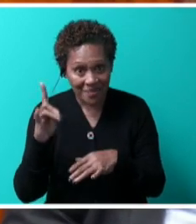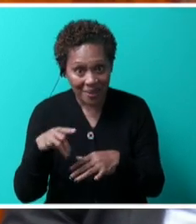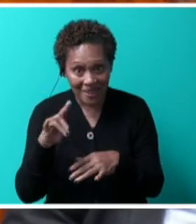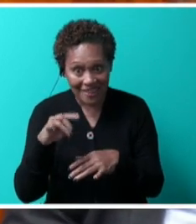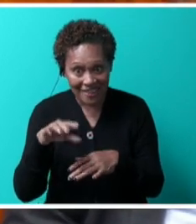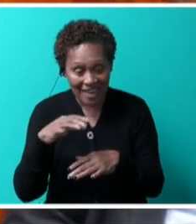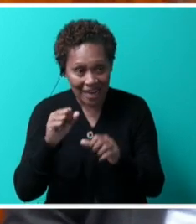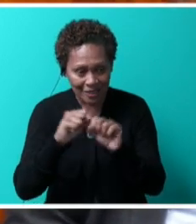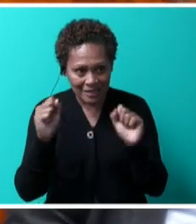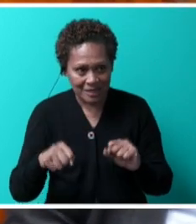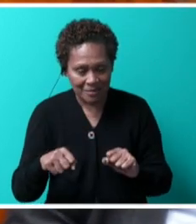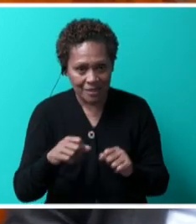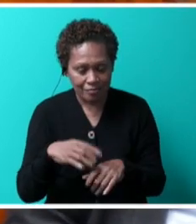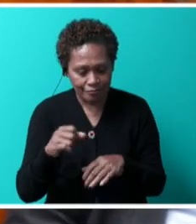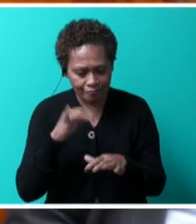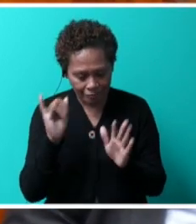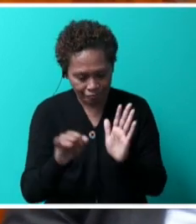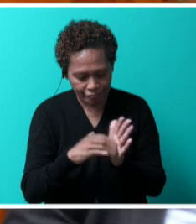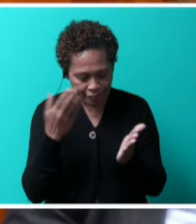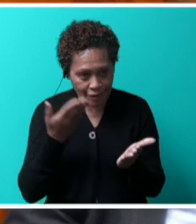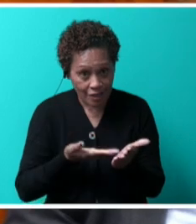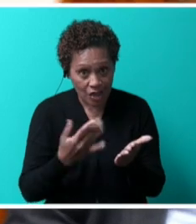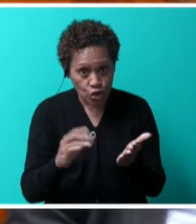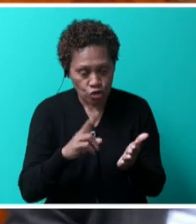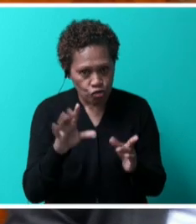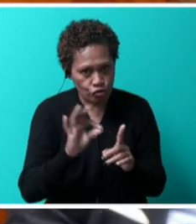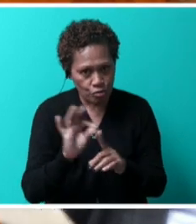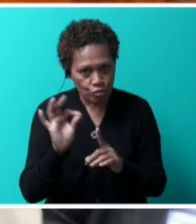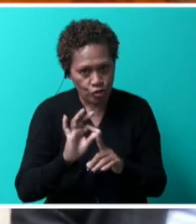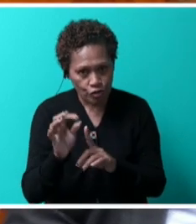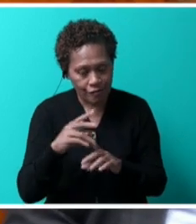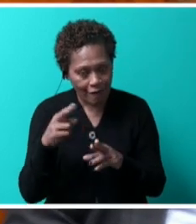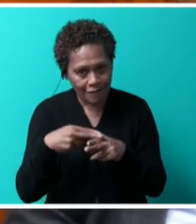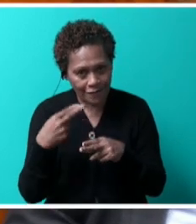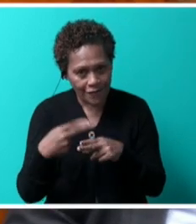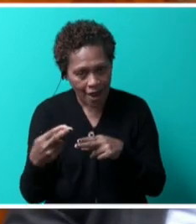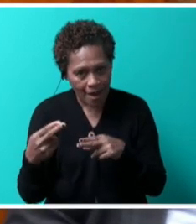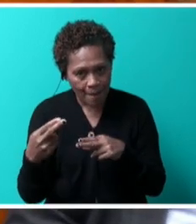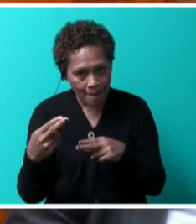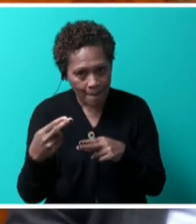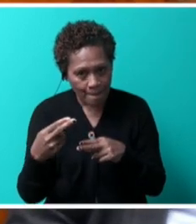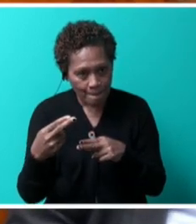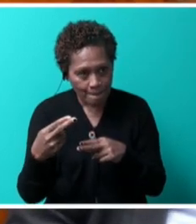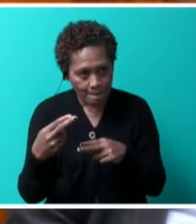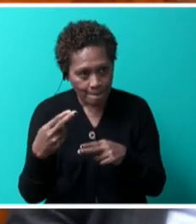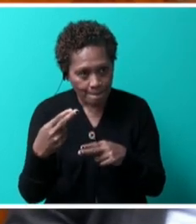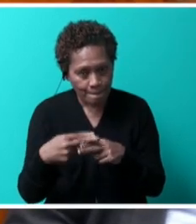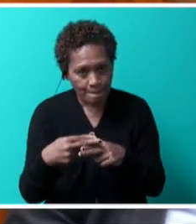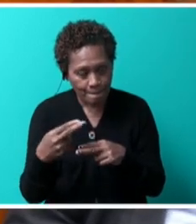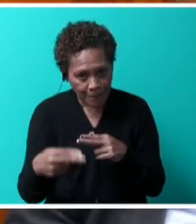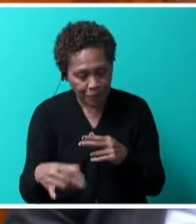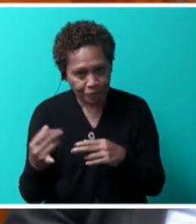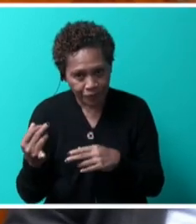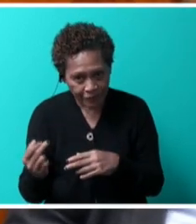This initiative is intended to enhance farm resilience, improve farmers' income,